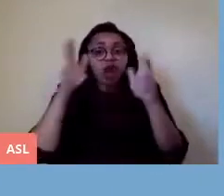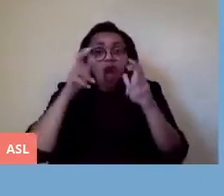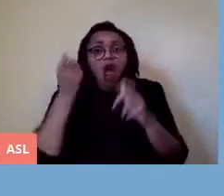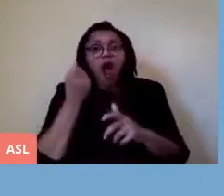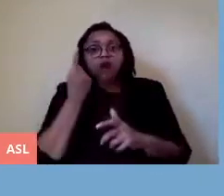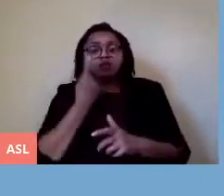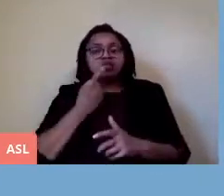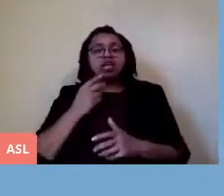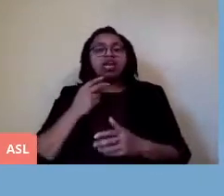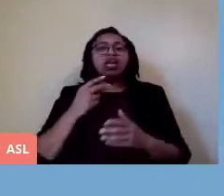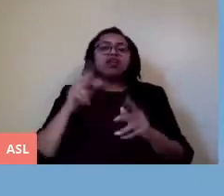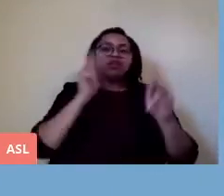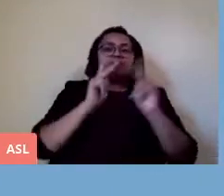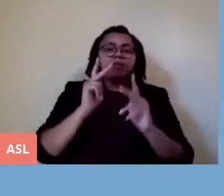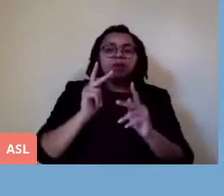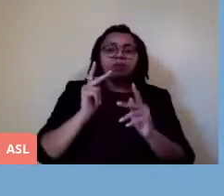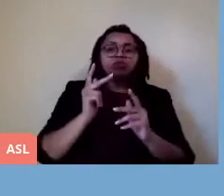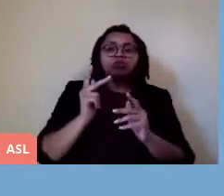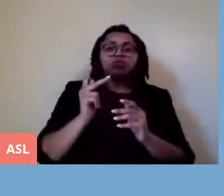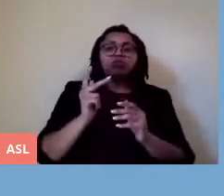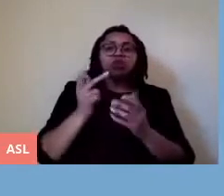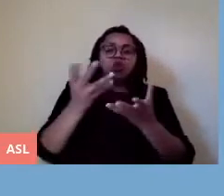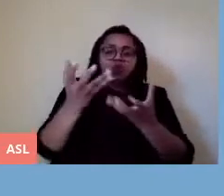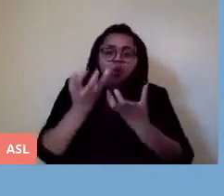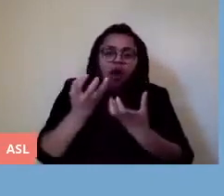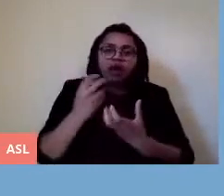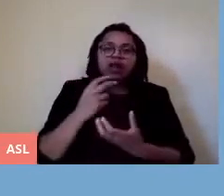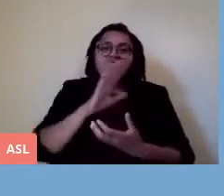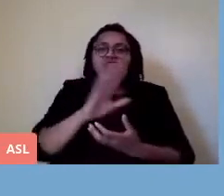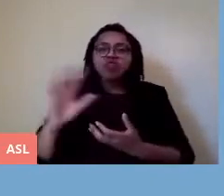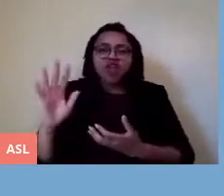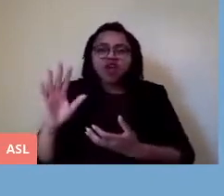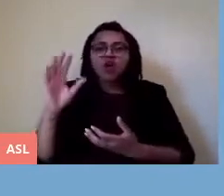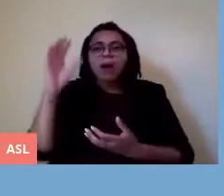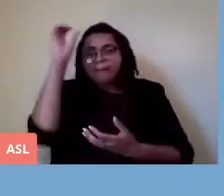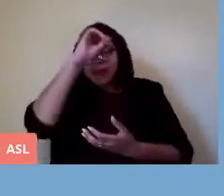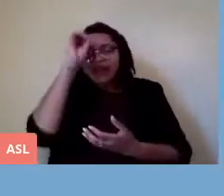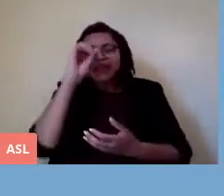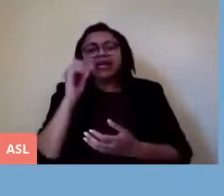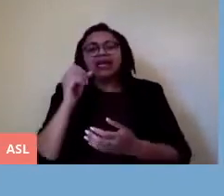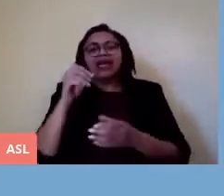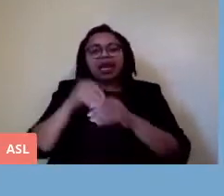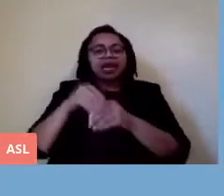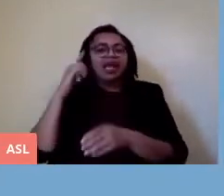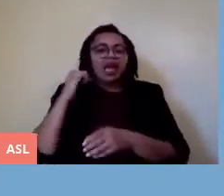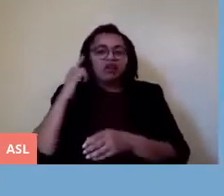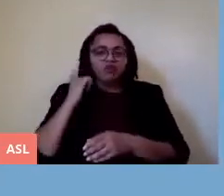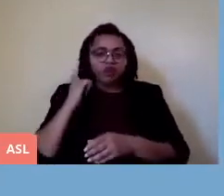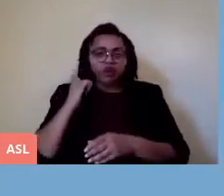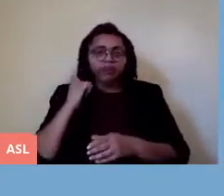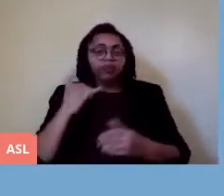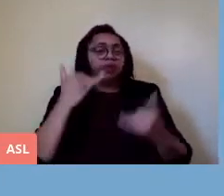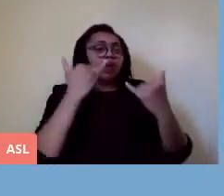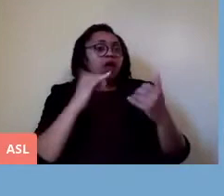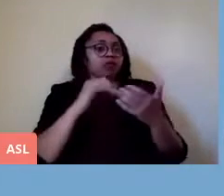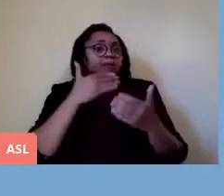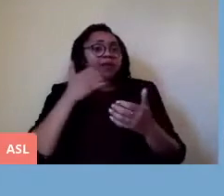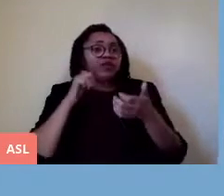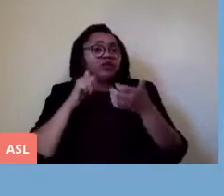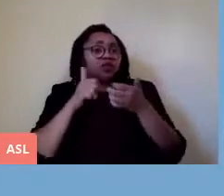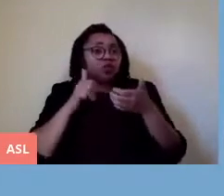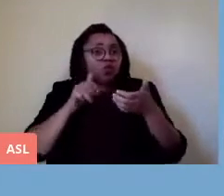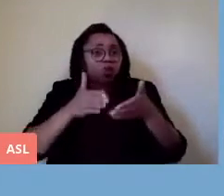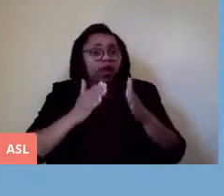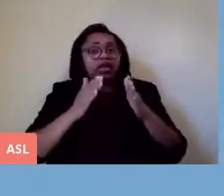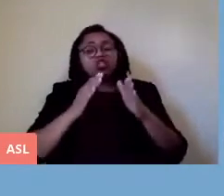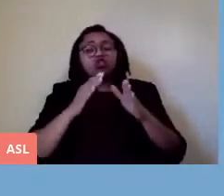Californians. First, we have just the most special way to start this day is to check in with our panelists from last